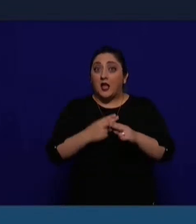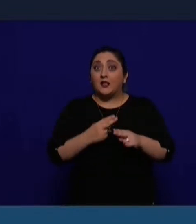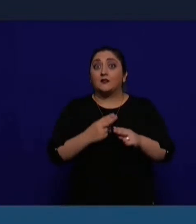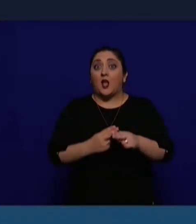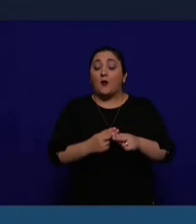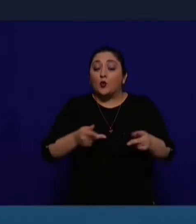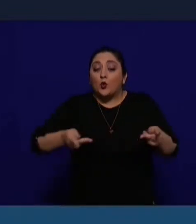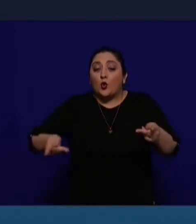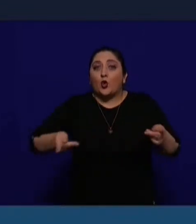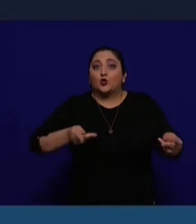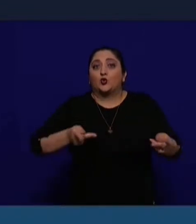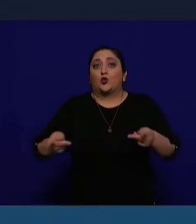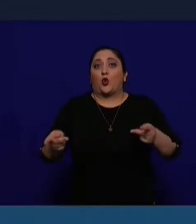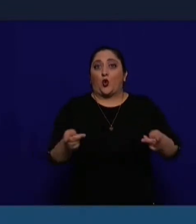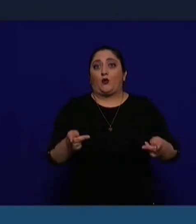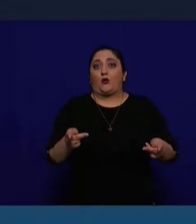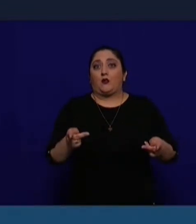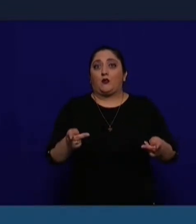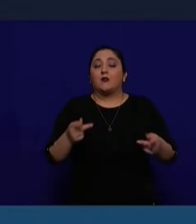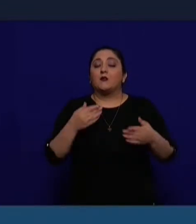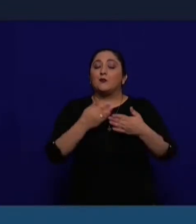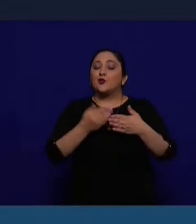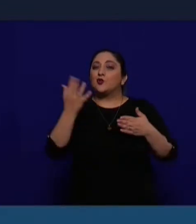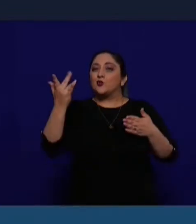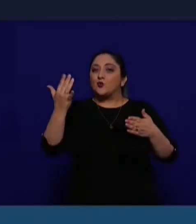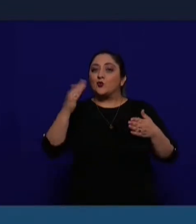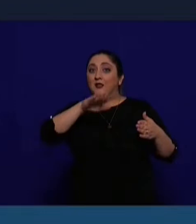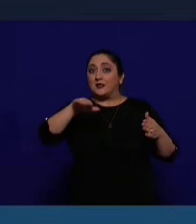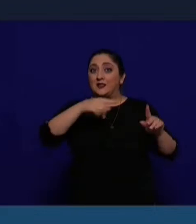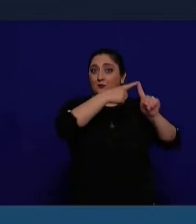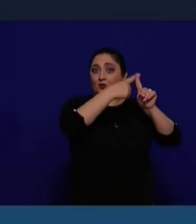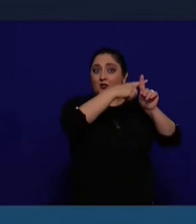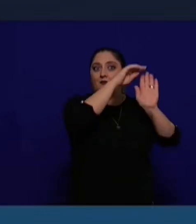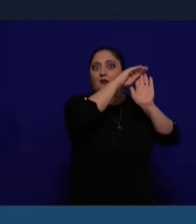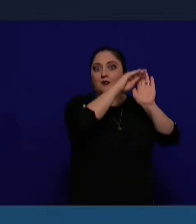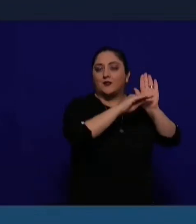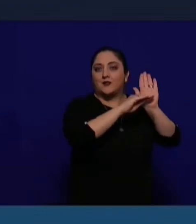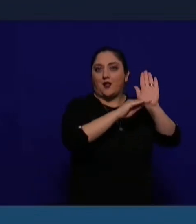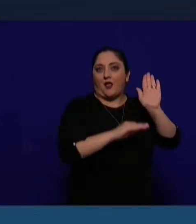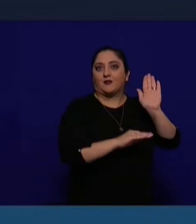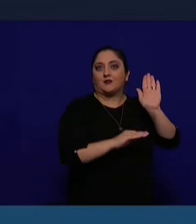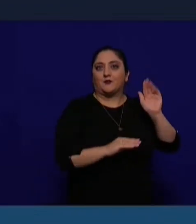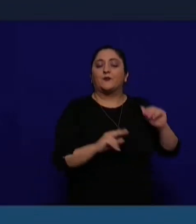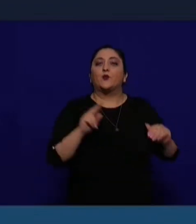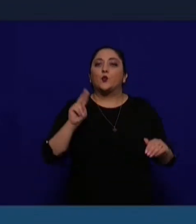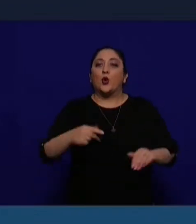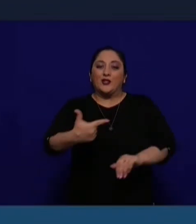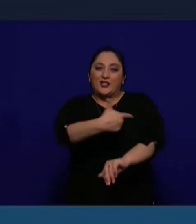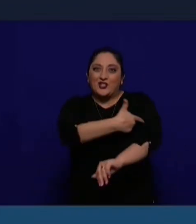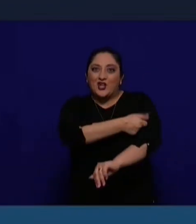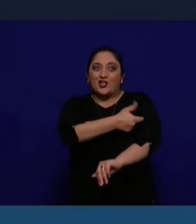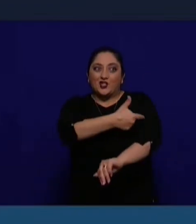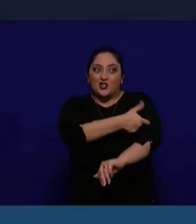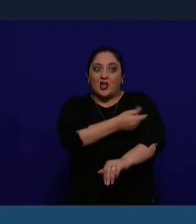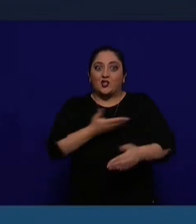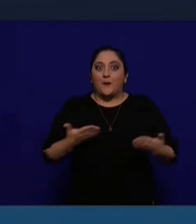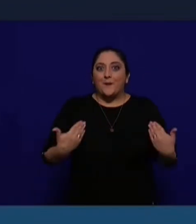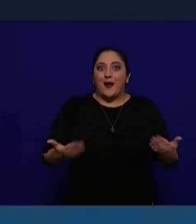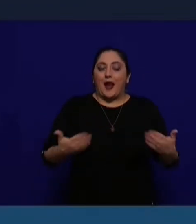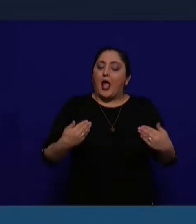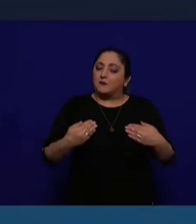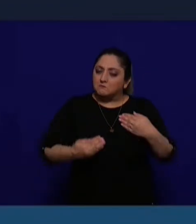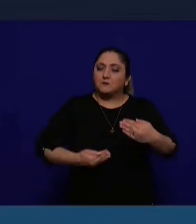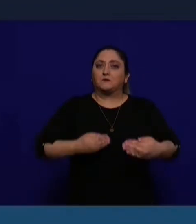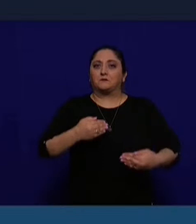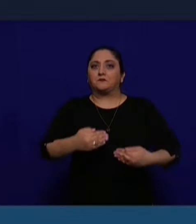jirriżultaw fin-numru ta' każijiet li dejjem niżlin l-isfel u anka kif għaddejjin bi strateġija ta' tilqim li għaddejja brata tajba